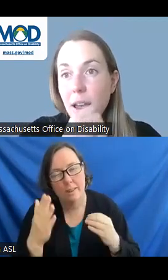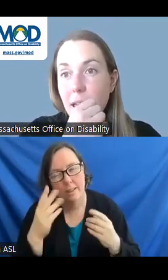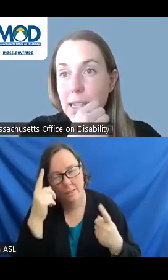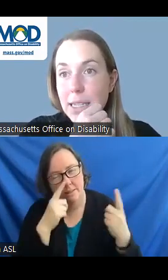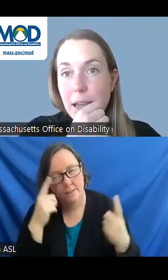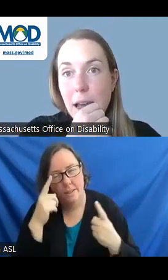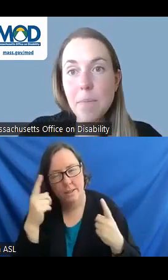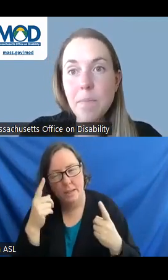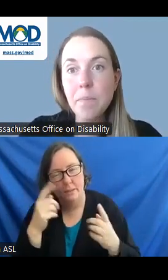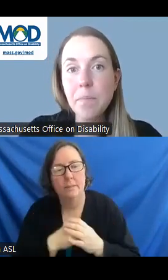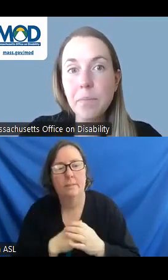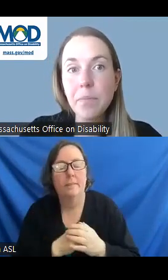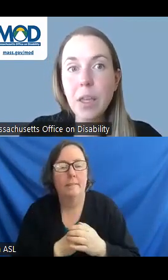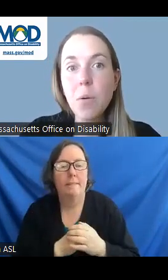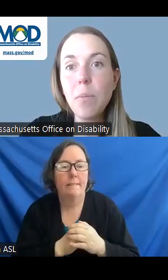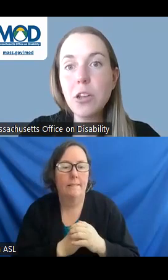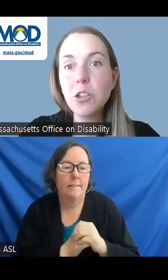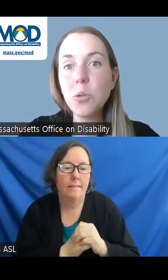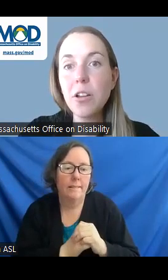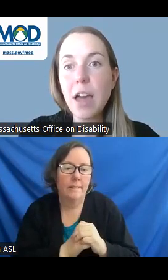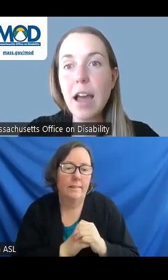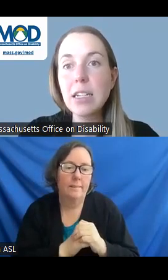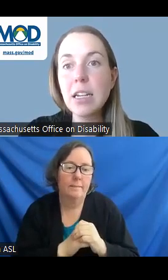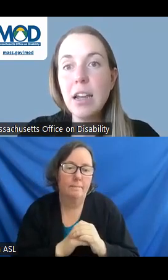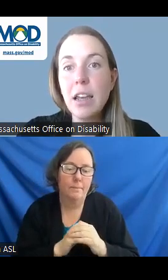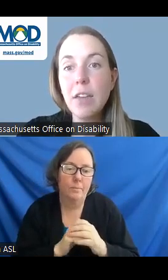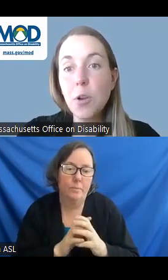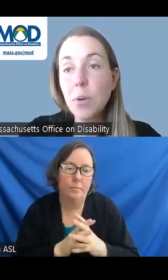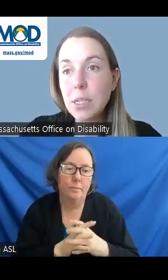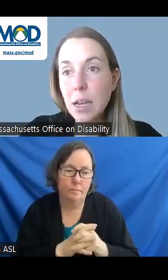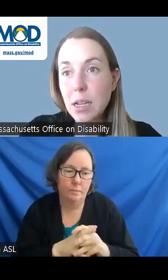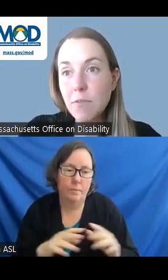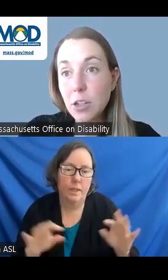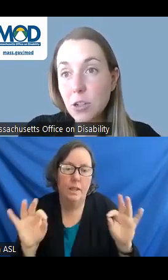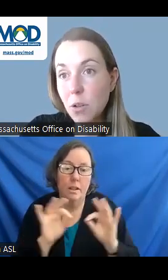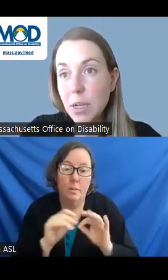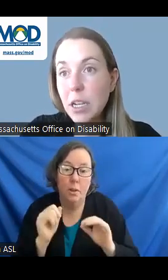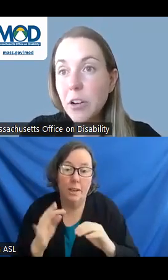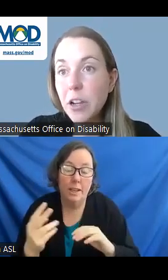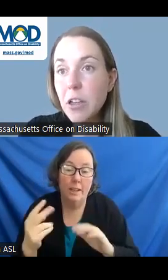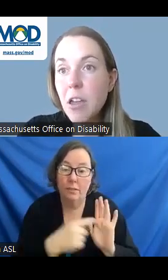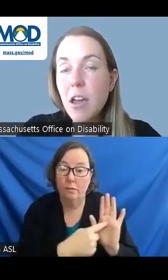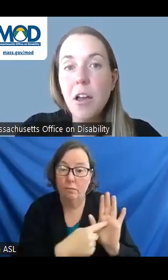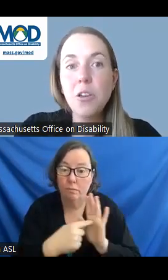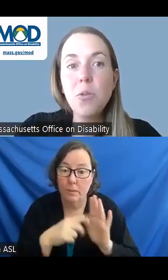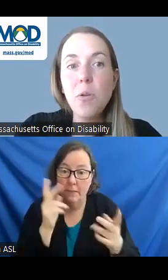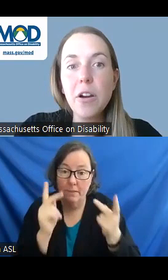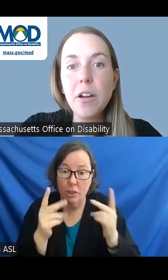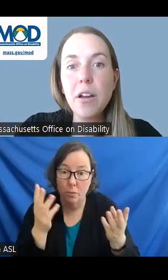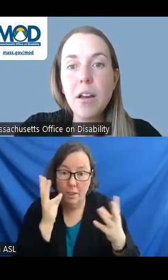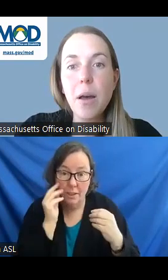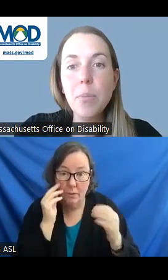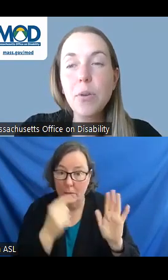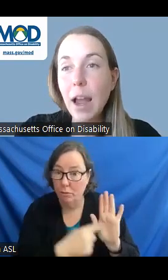consider is, make sure that if you're presenting visual material,